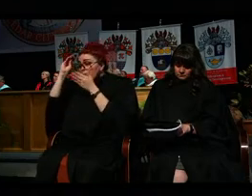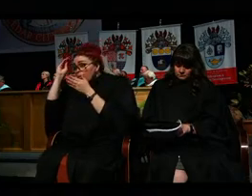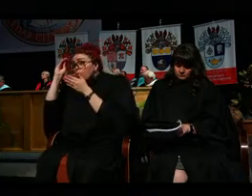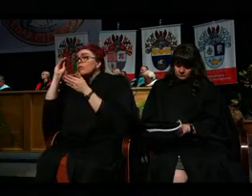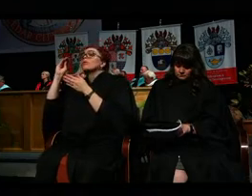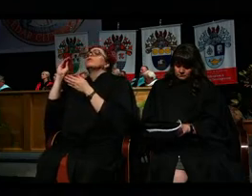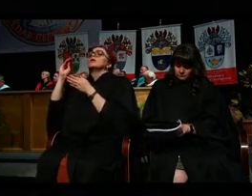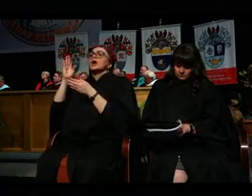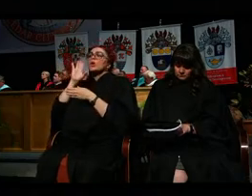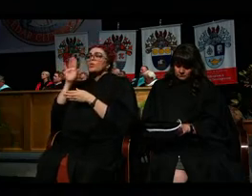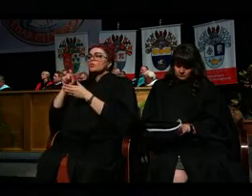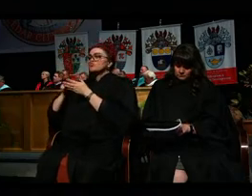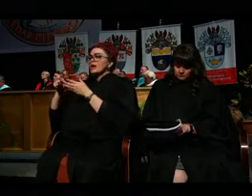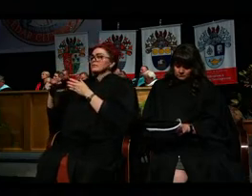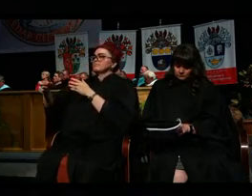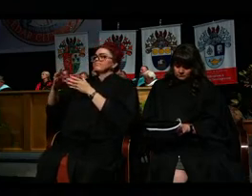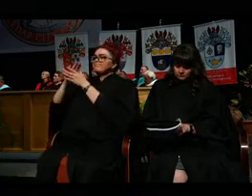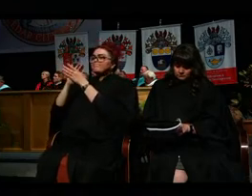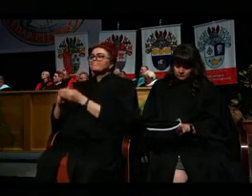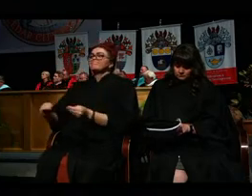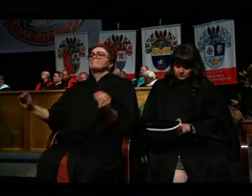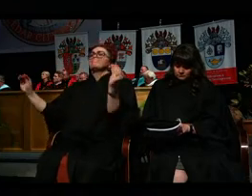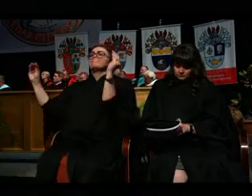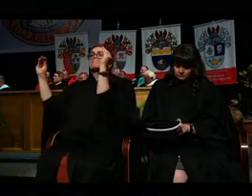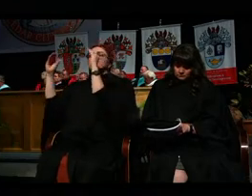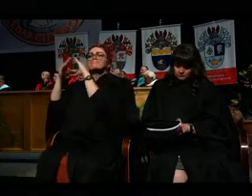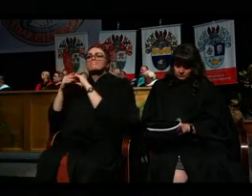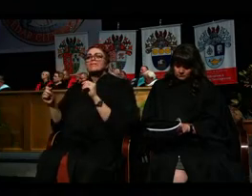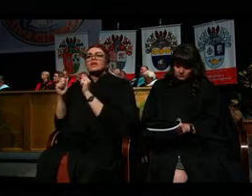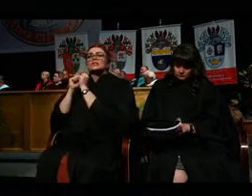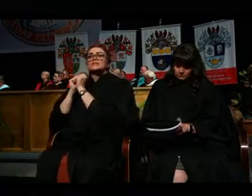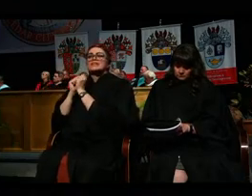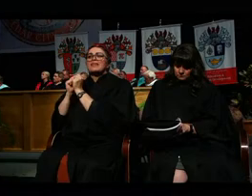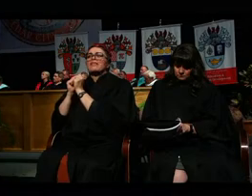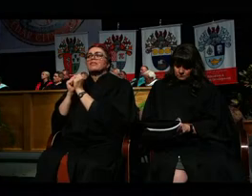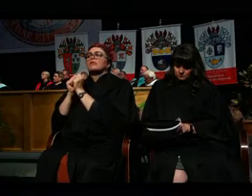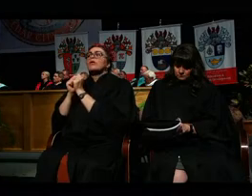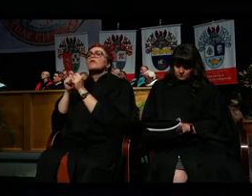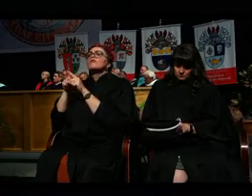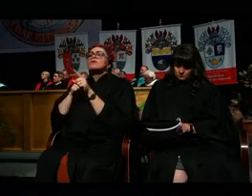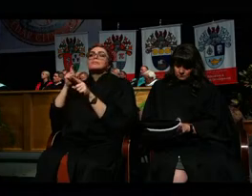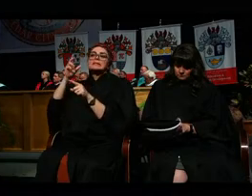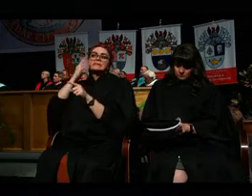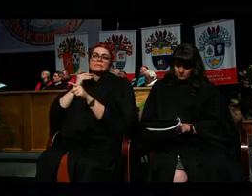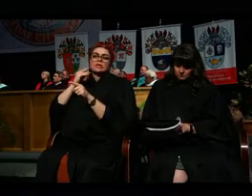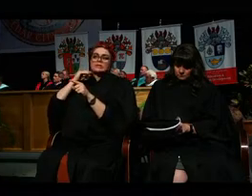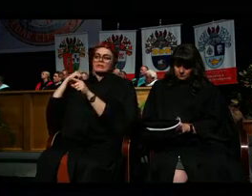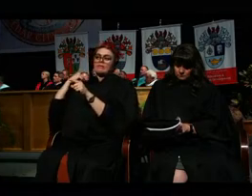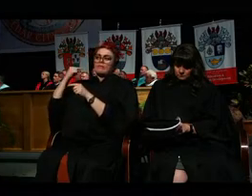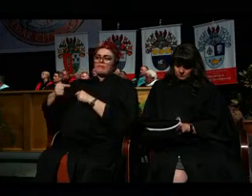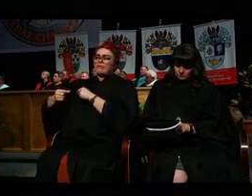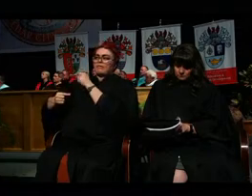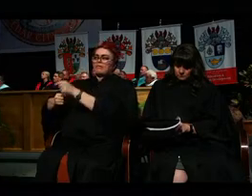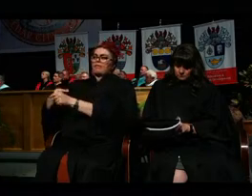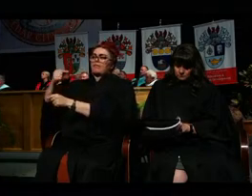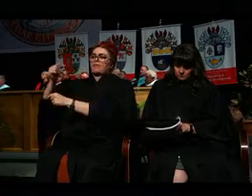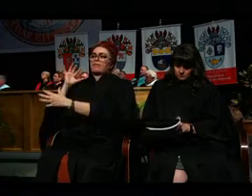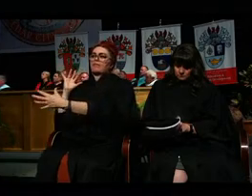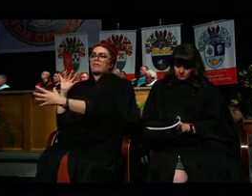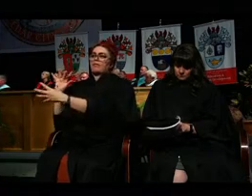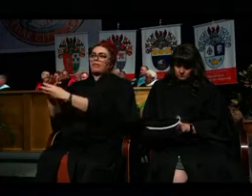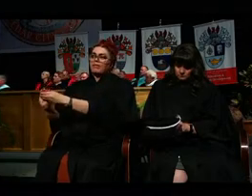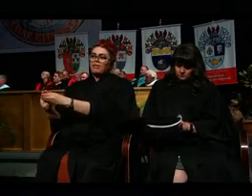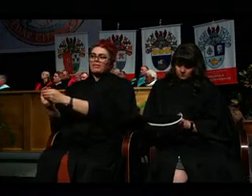shared narrative of experiences which tie generations together and define who we are as